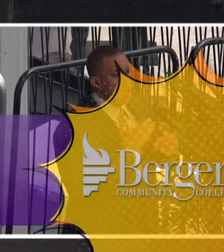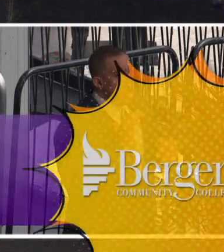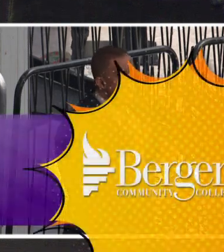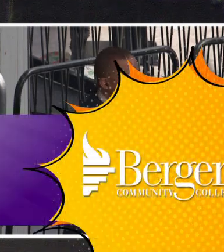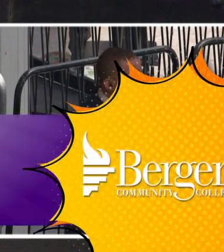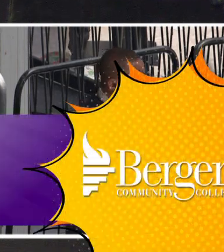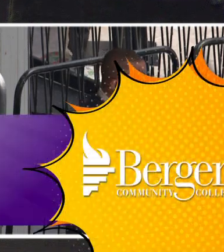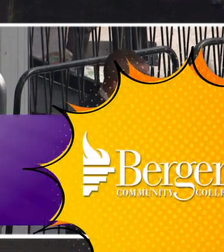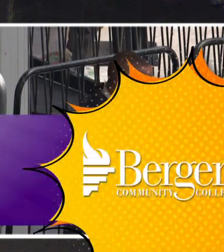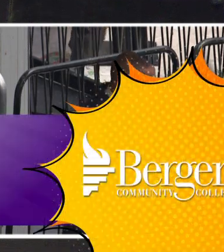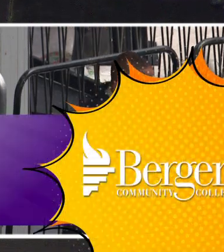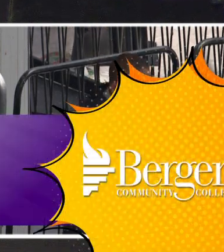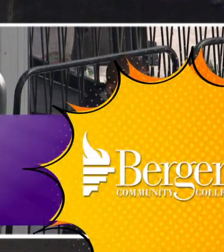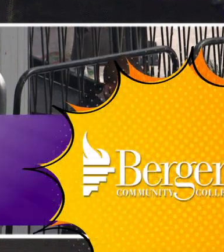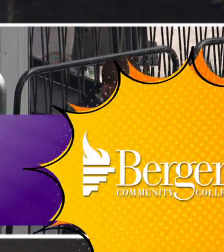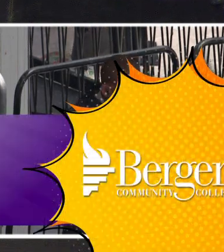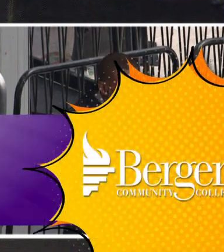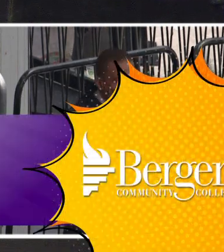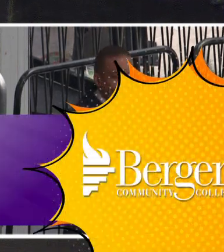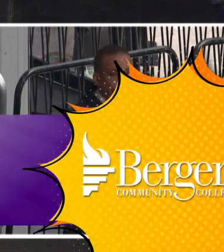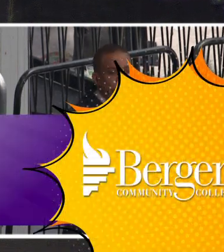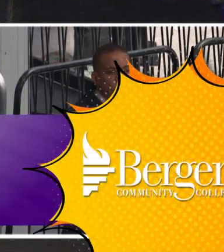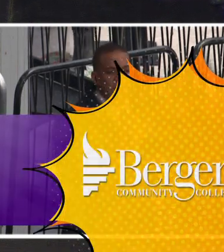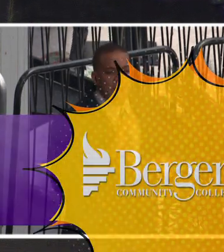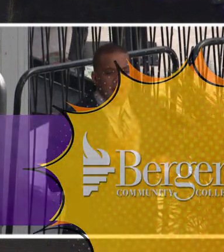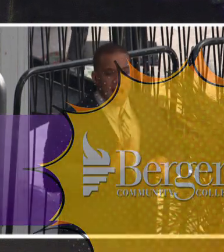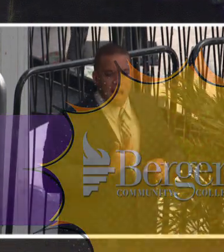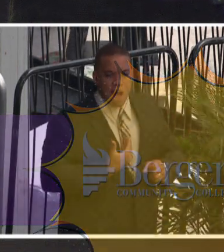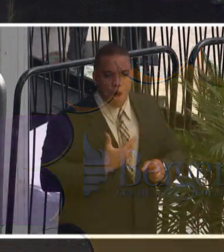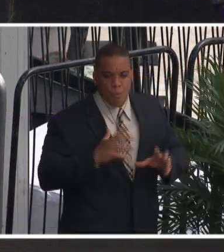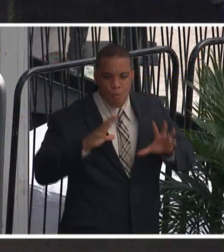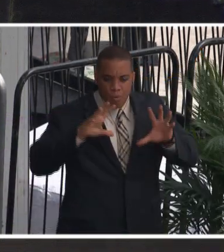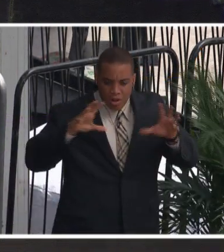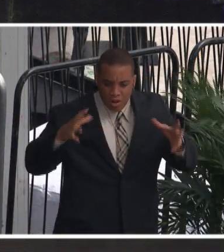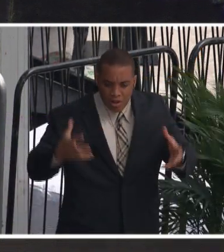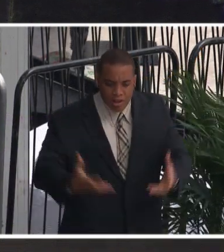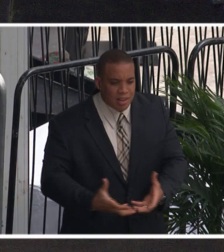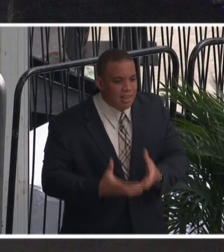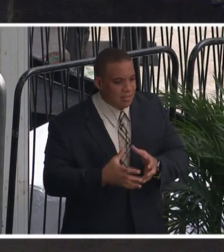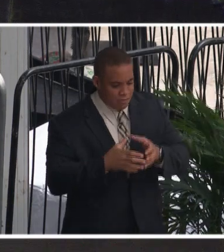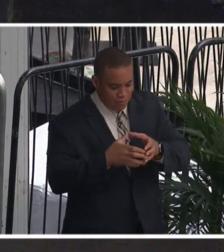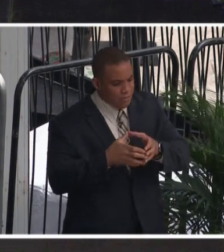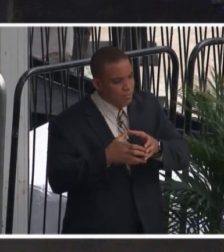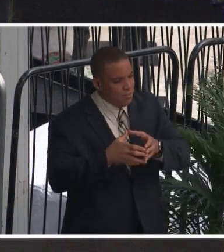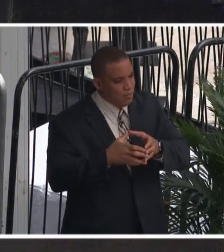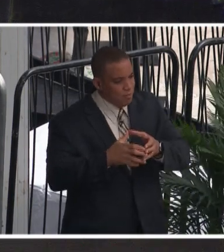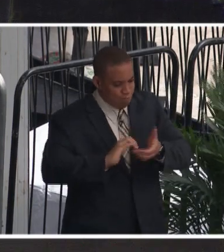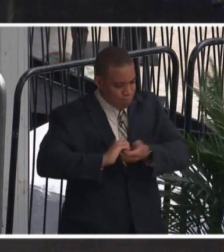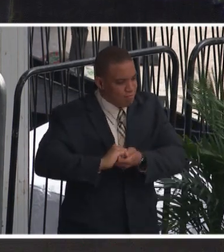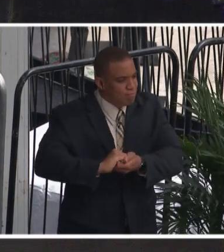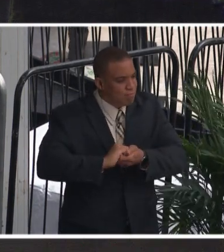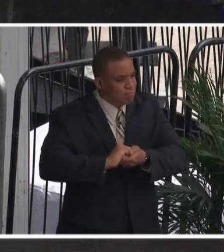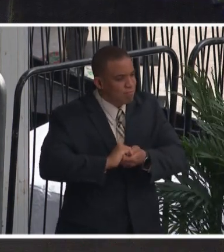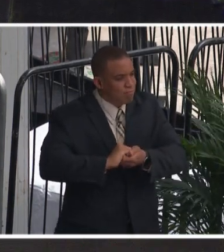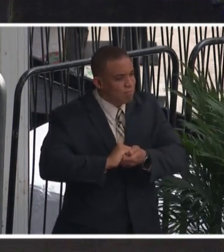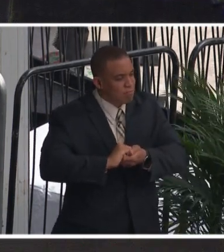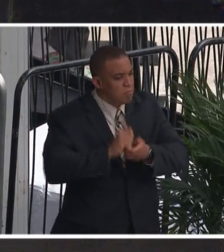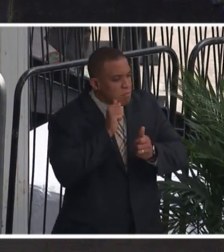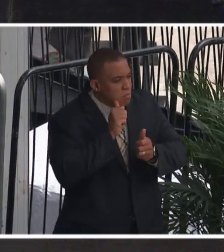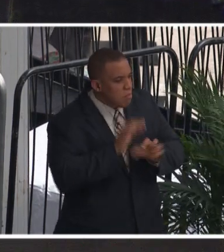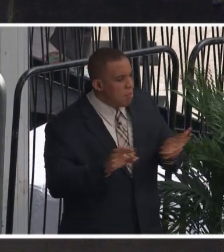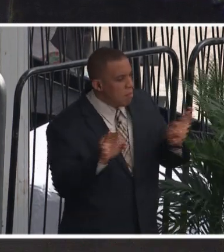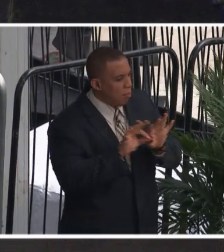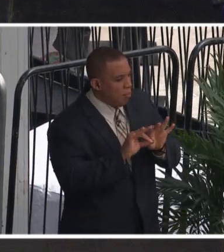politics, to ensure our collective continued prosperity, it is imperative that we take the